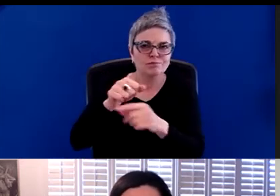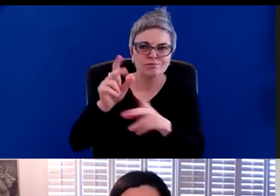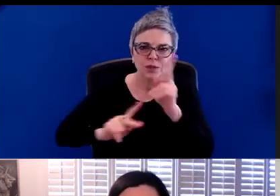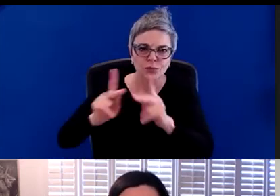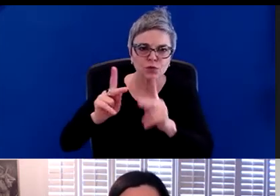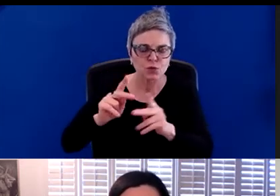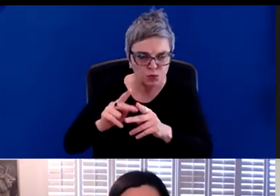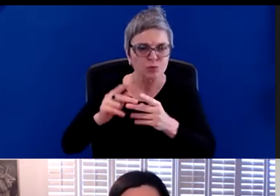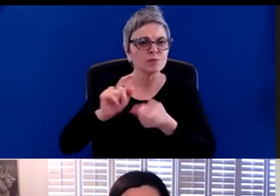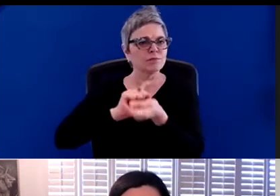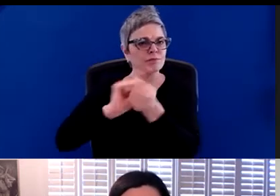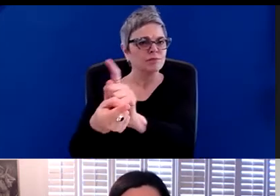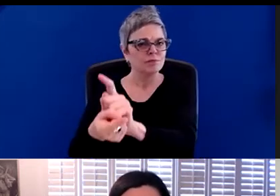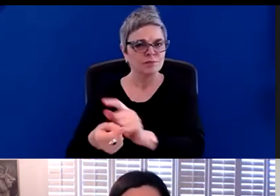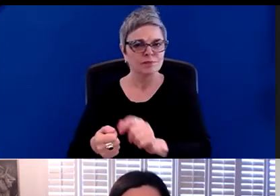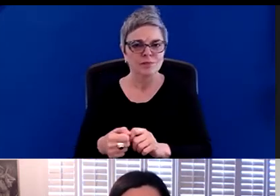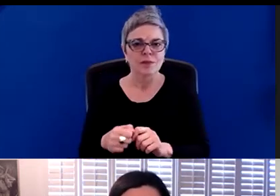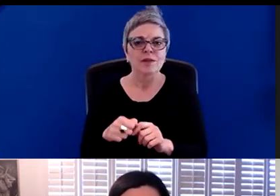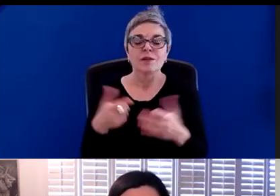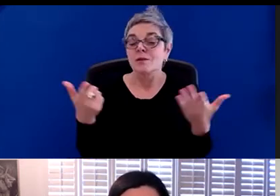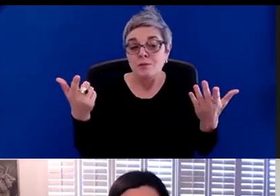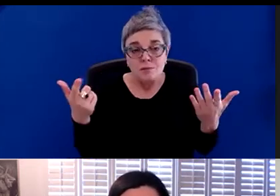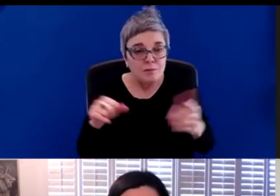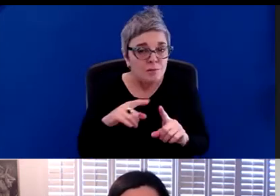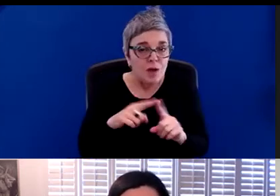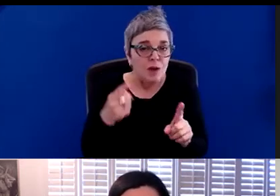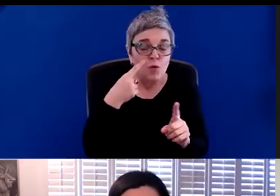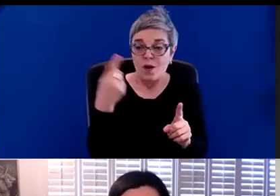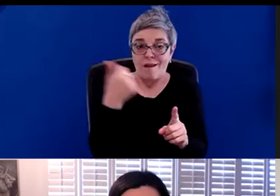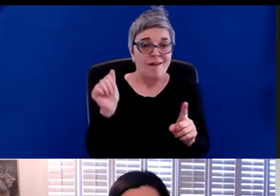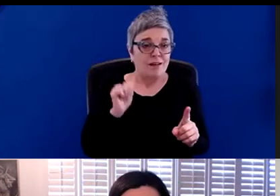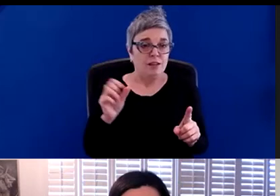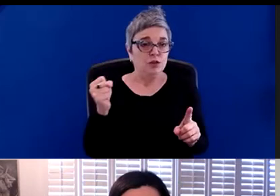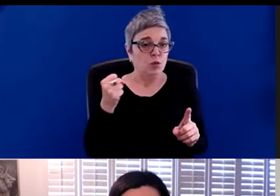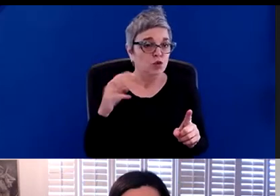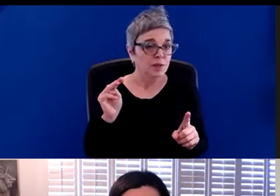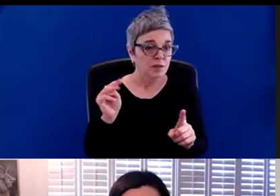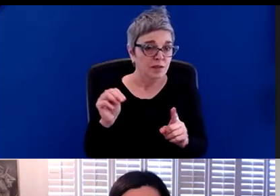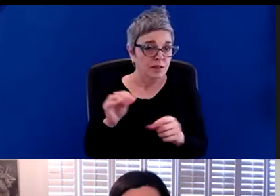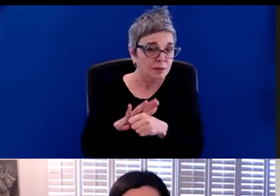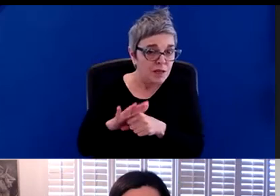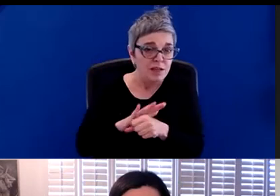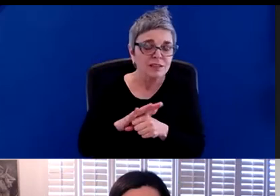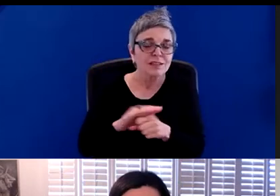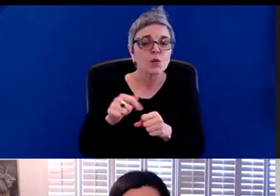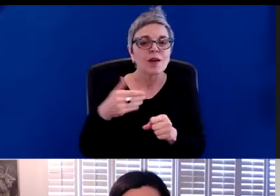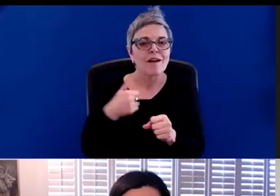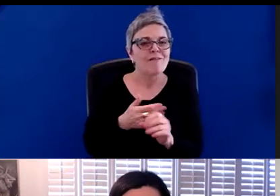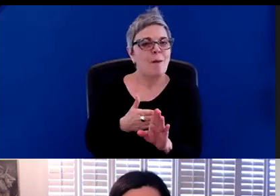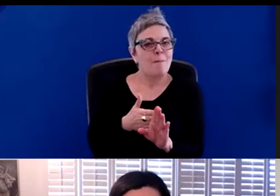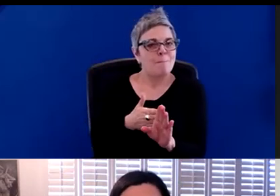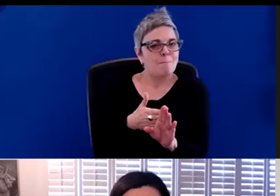in social media spaces or in any general academic spaces. And the precondition is access